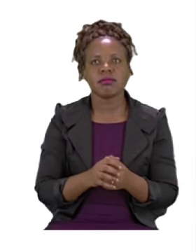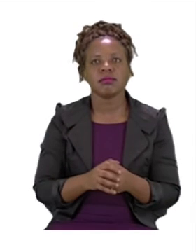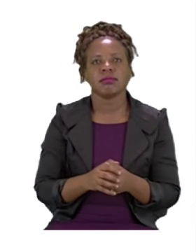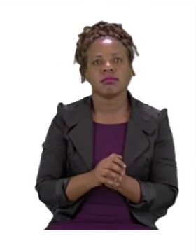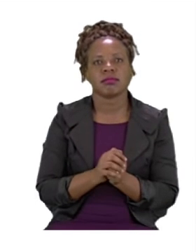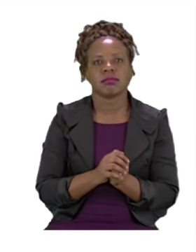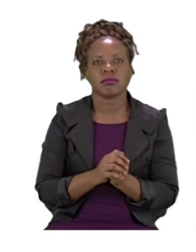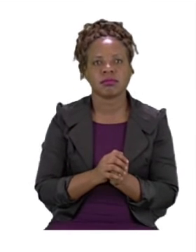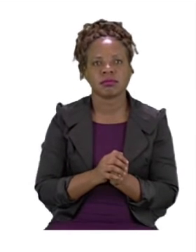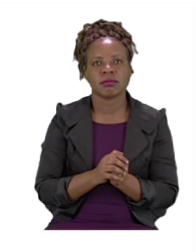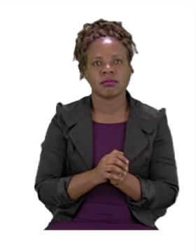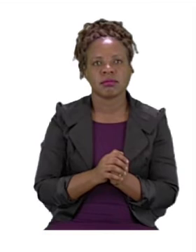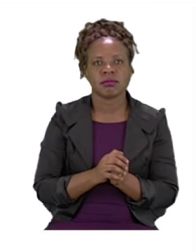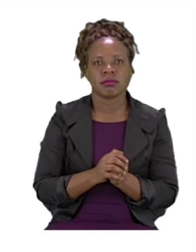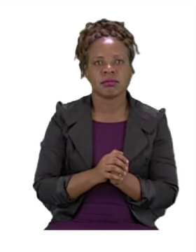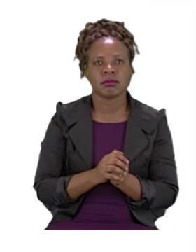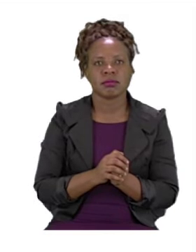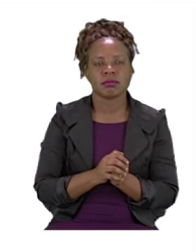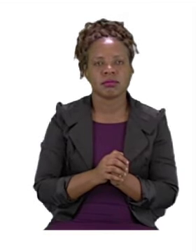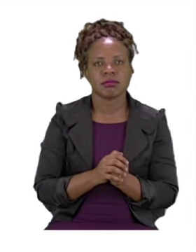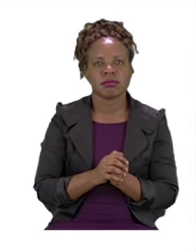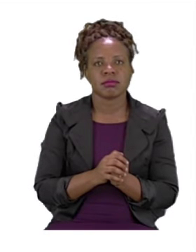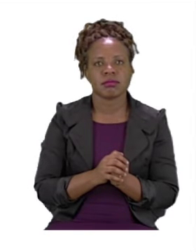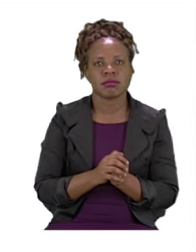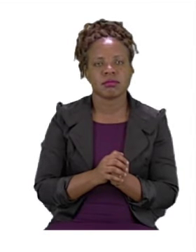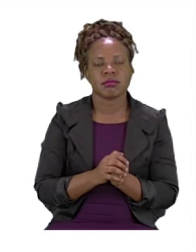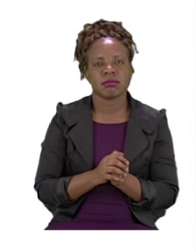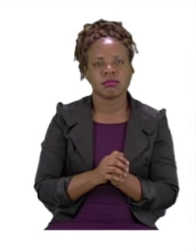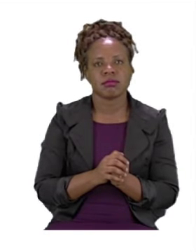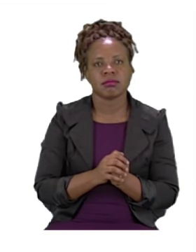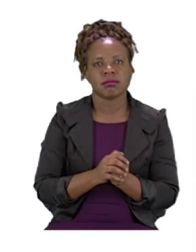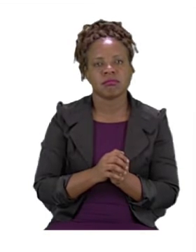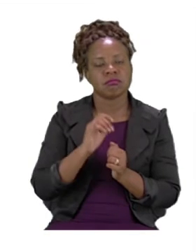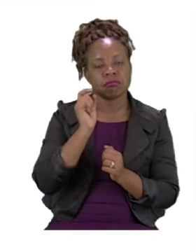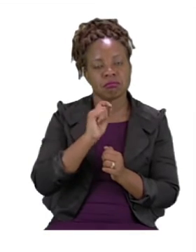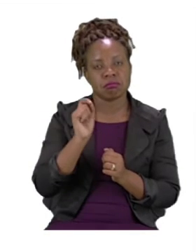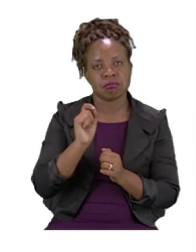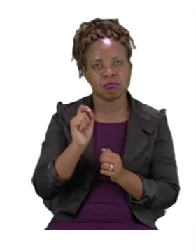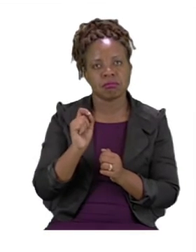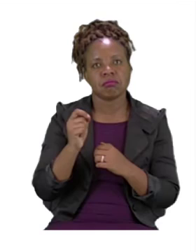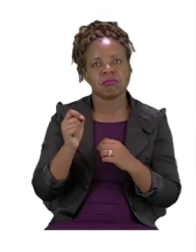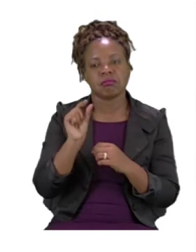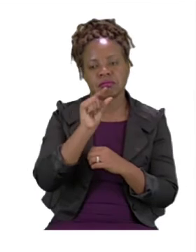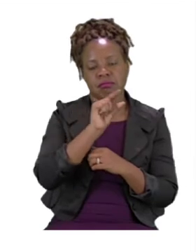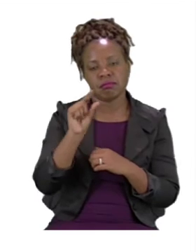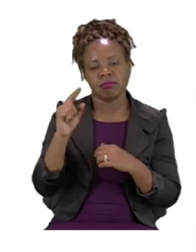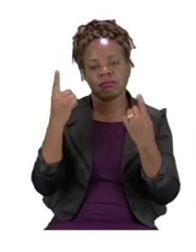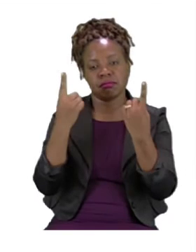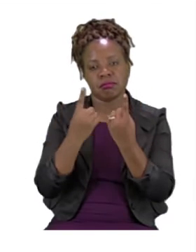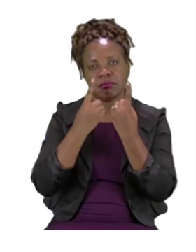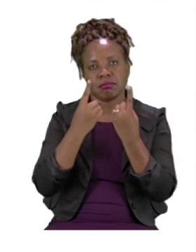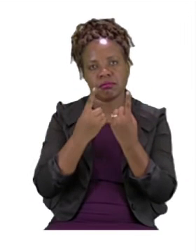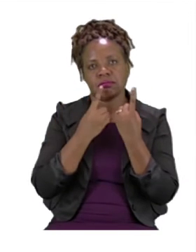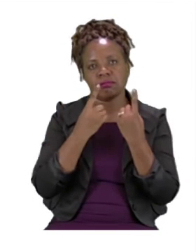word. So we are going to use S when we are writing the word play. So you're going